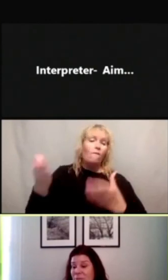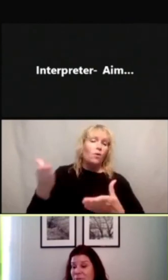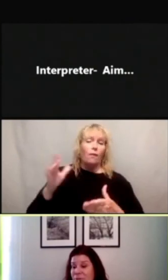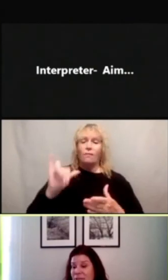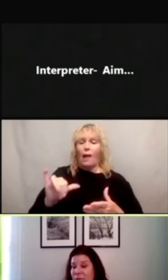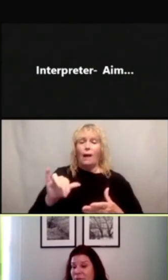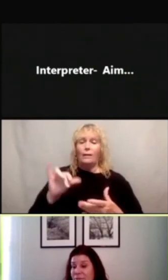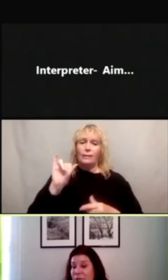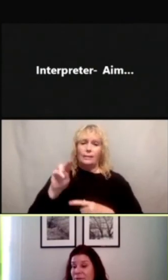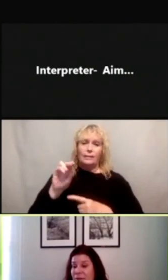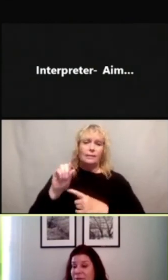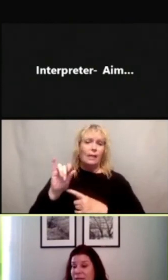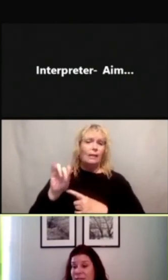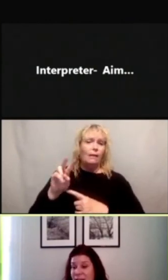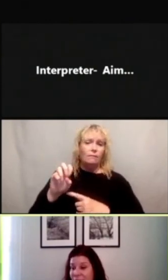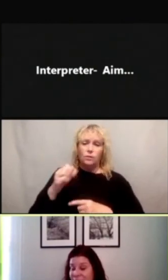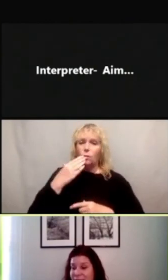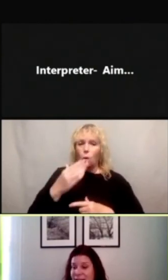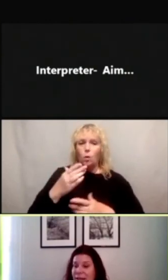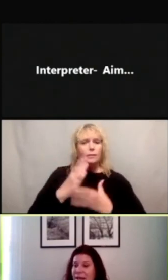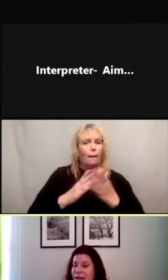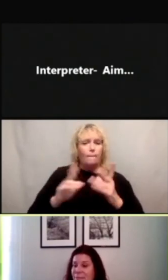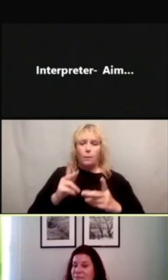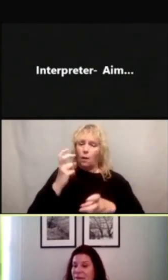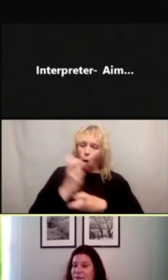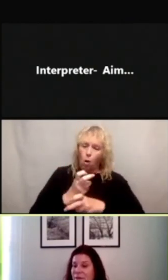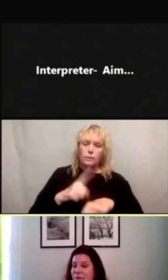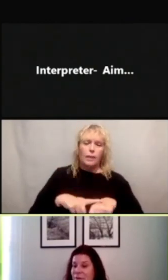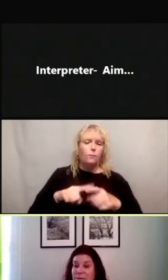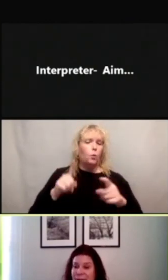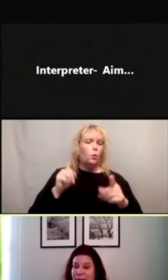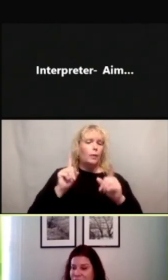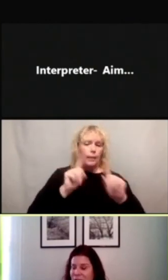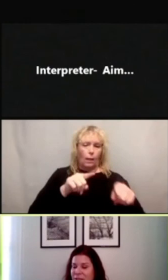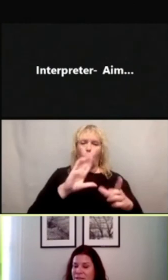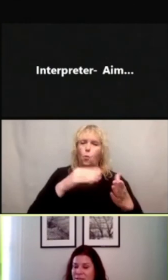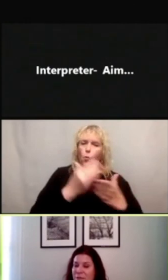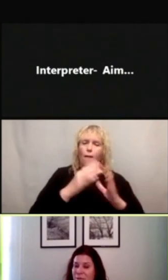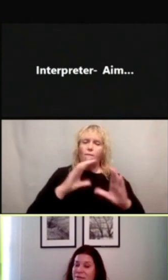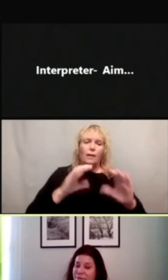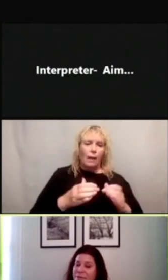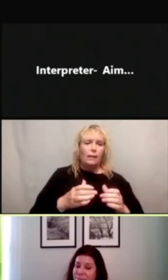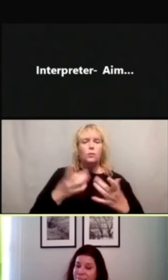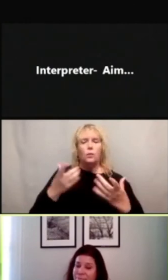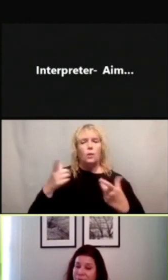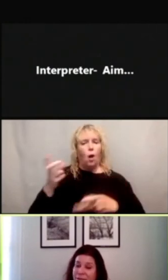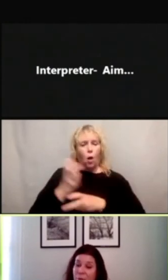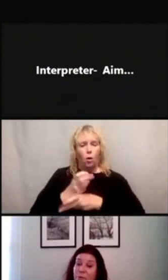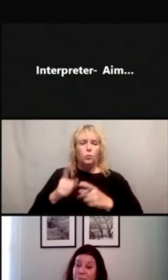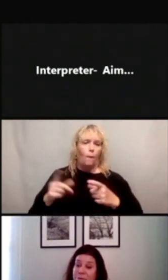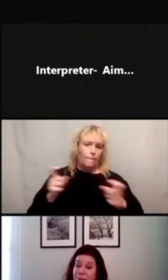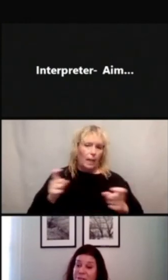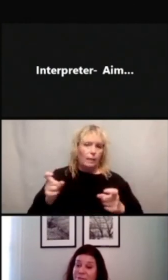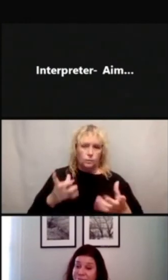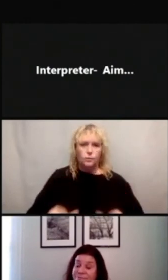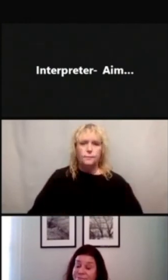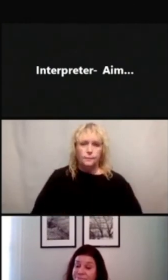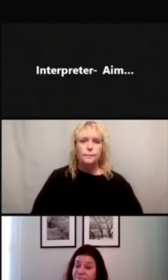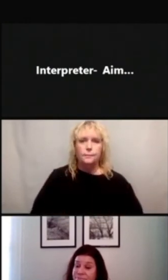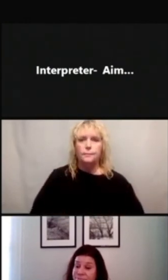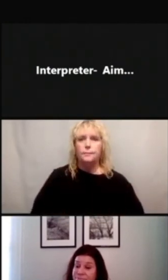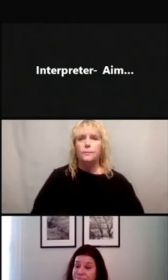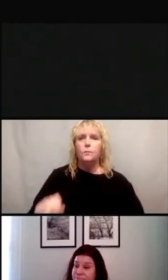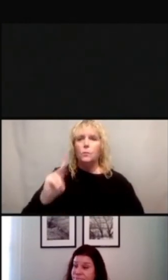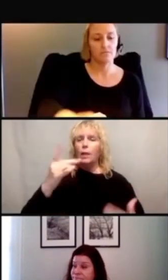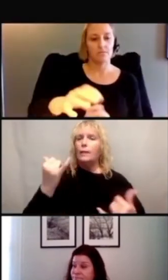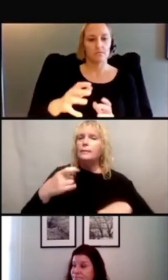For some people, it's really difficult for them to get to class. It's very difficult for them to manage things. So that definitely Okay. can help with participation. Well, we're